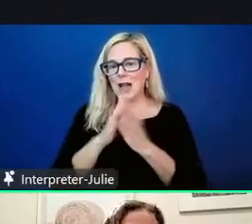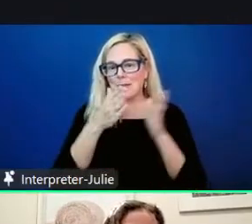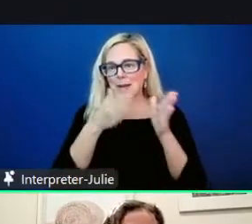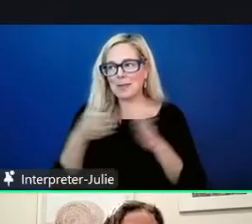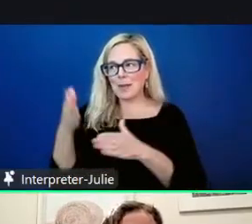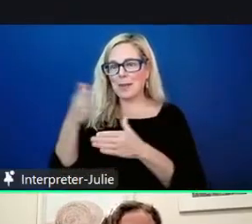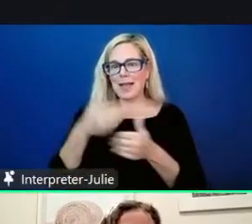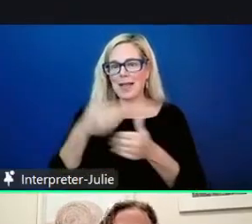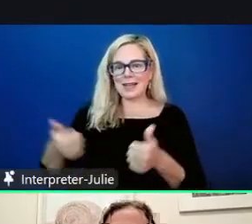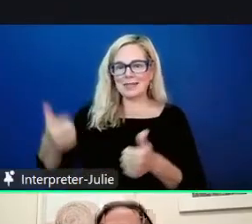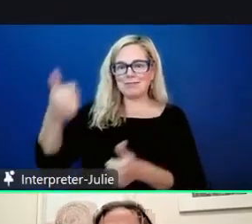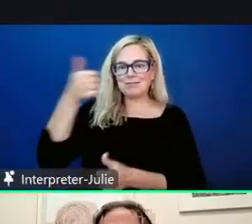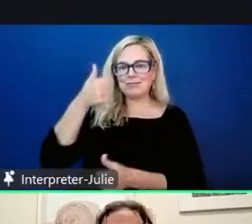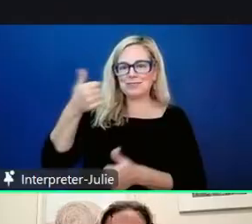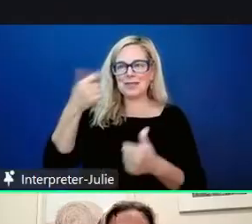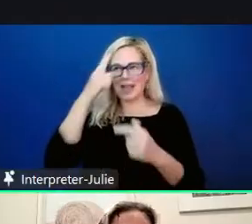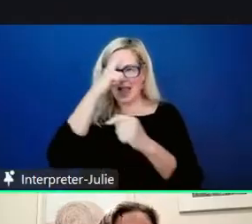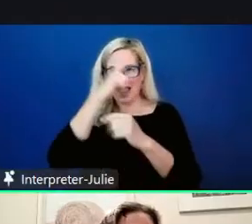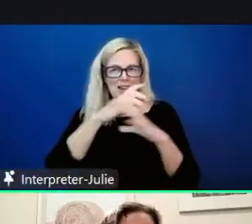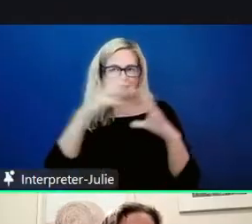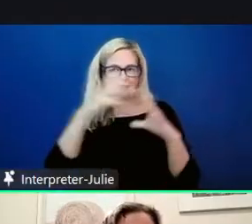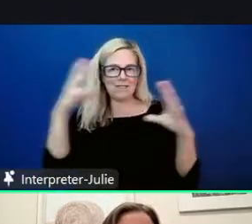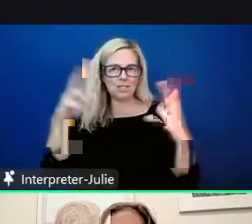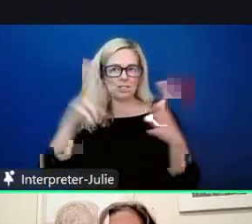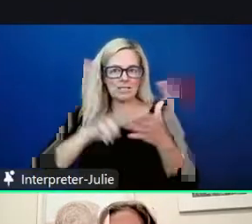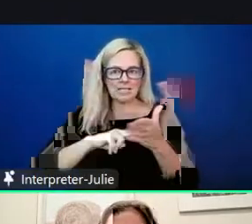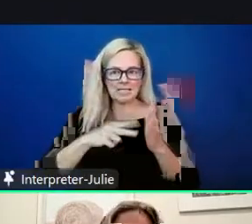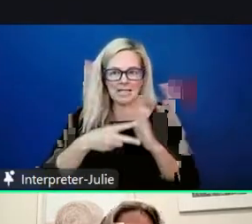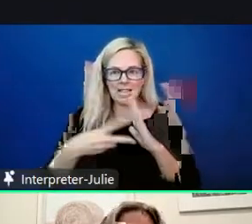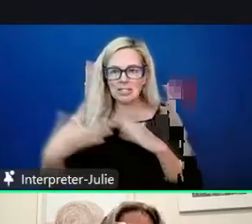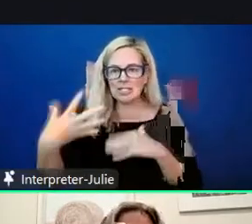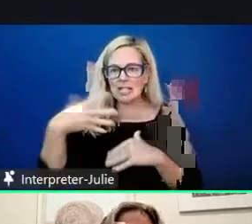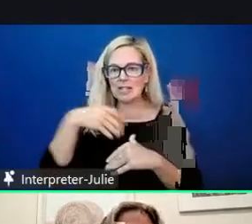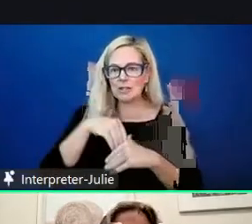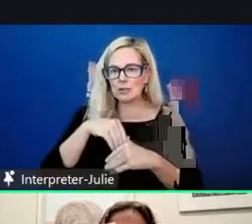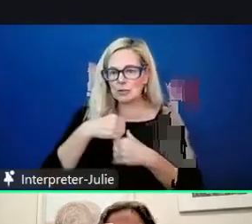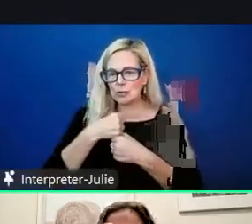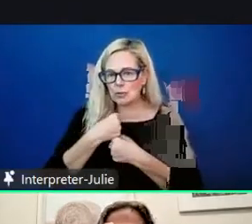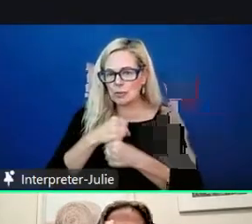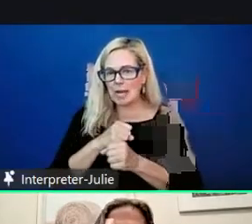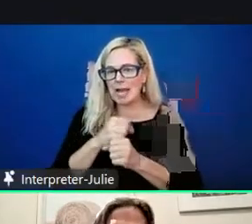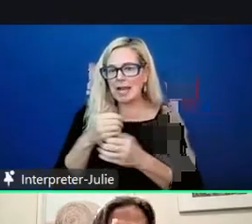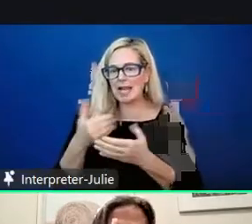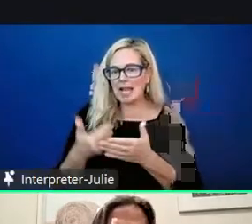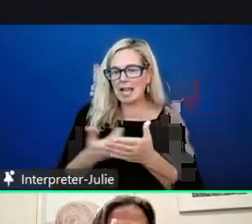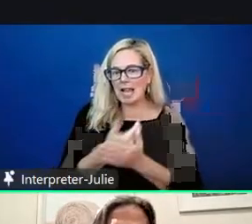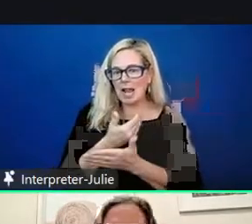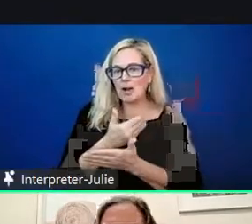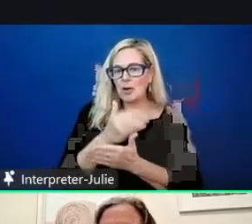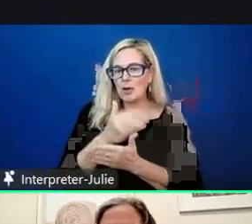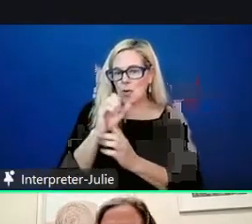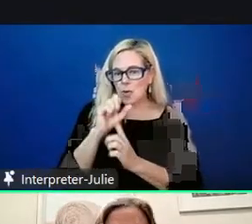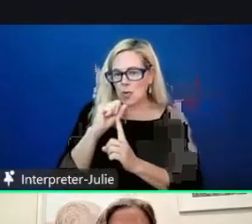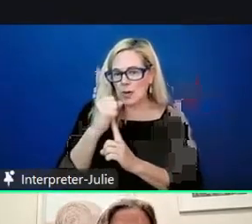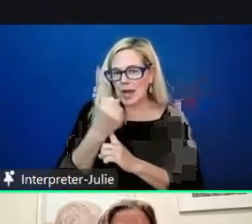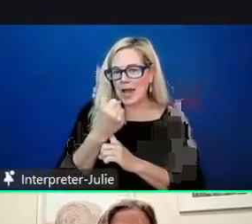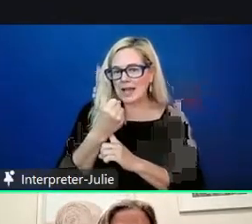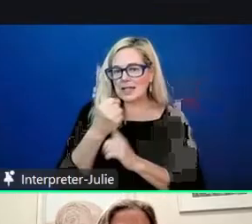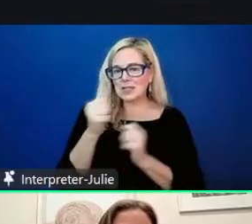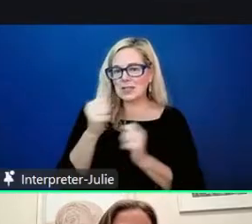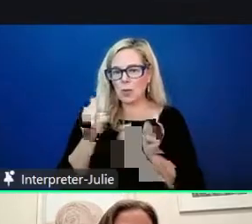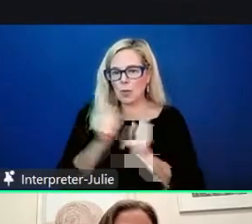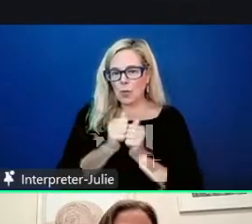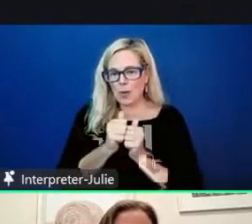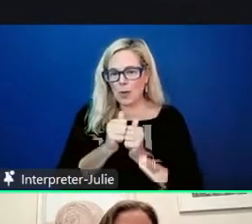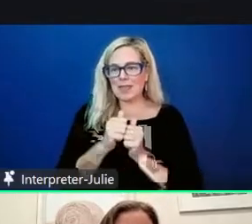to intentionally and inclusively create a new case with and about individuals who